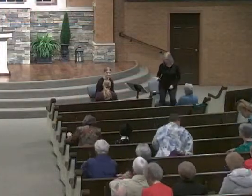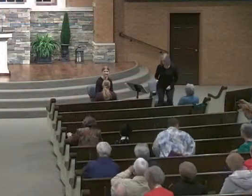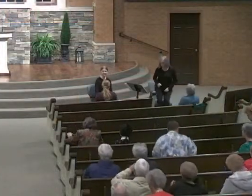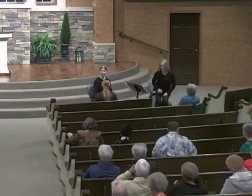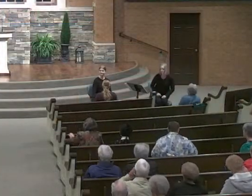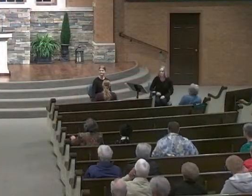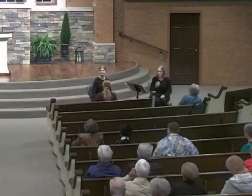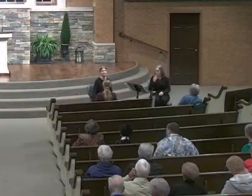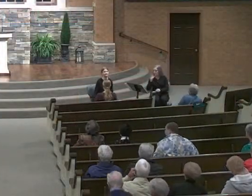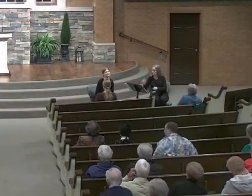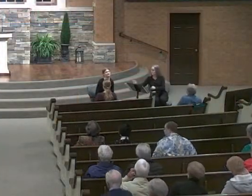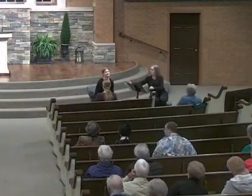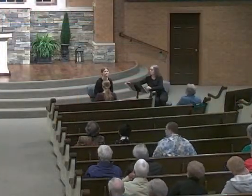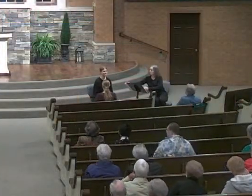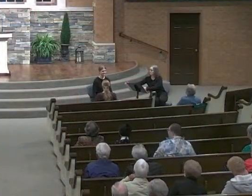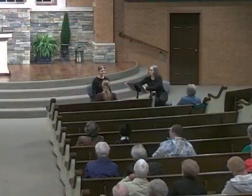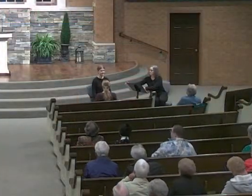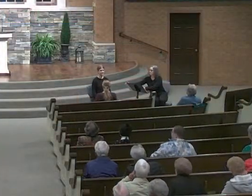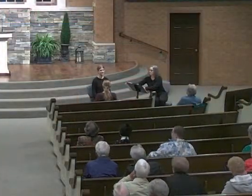Thank you, Steve.